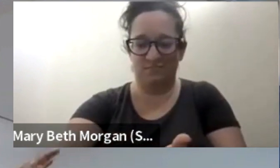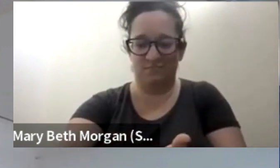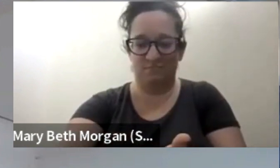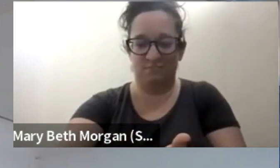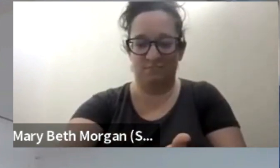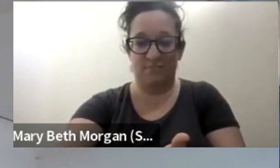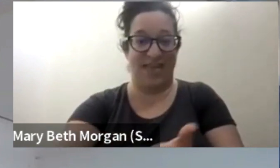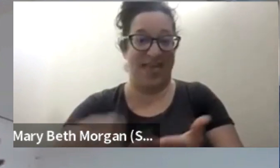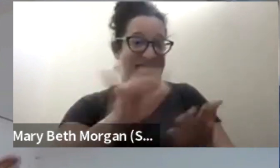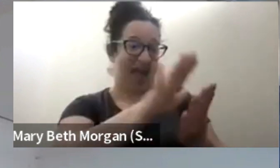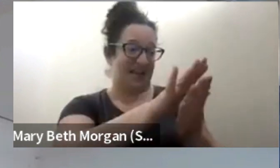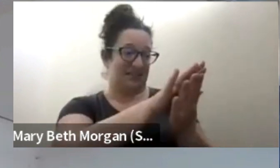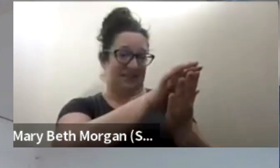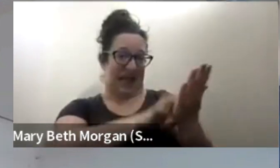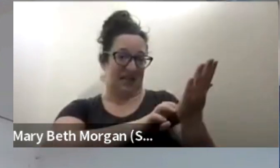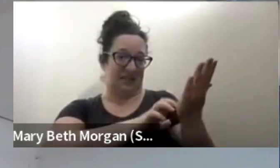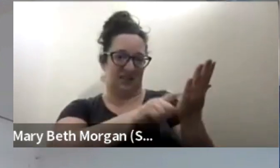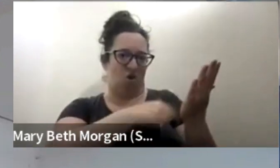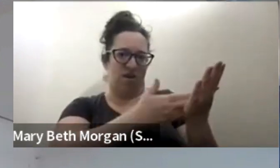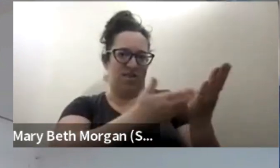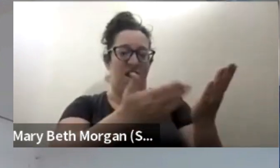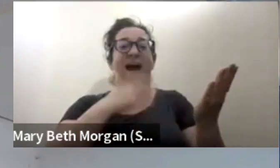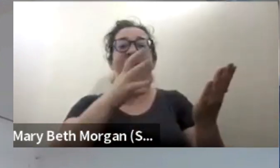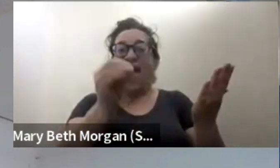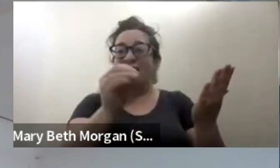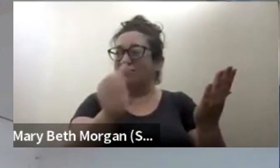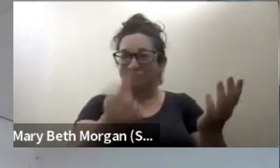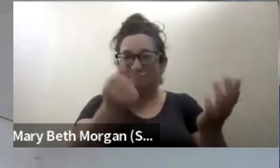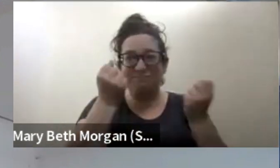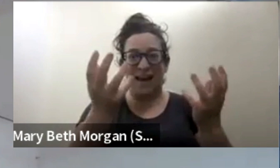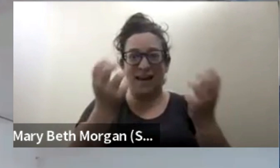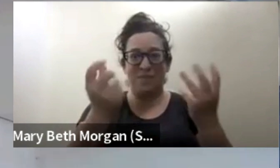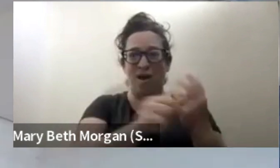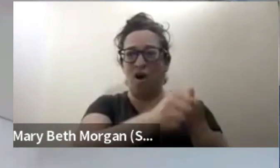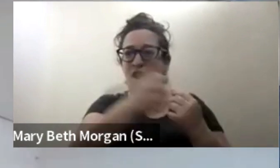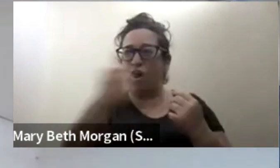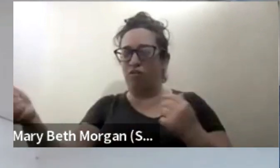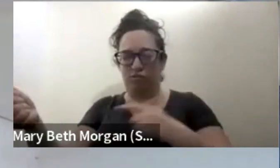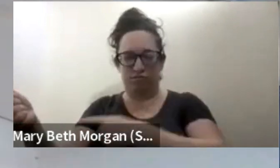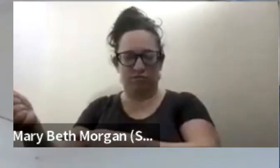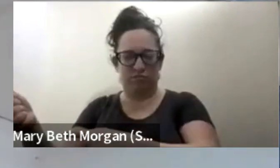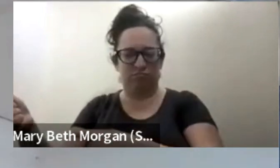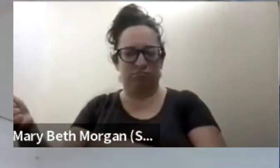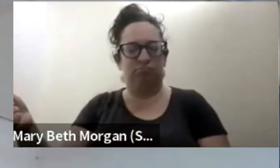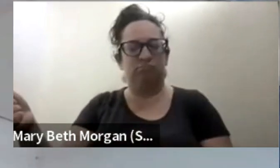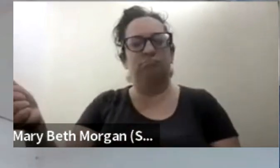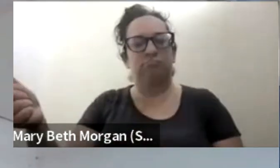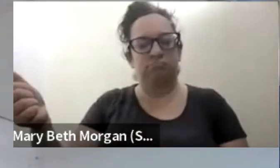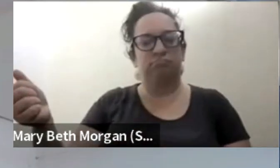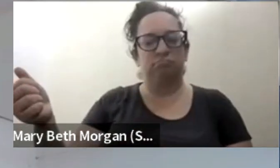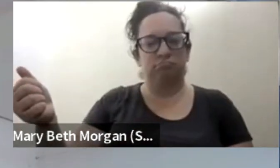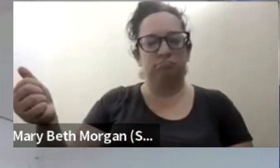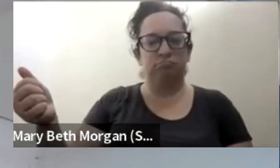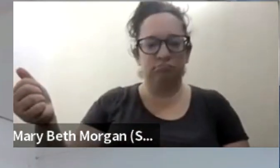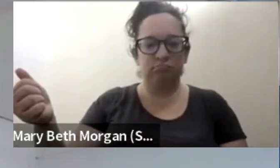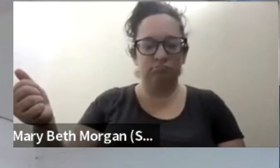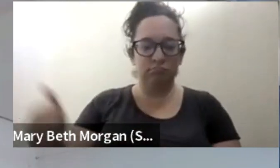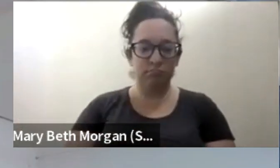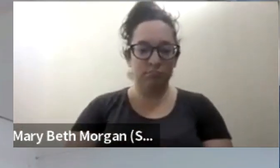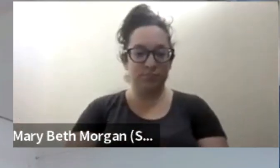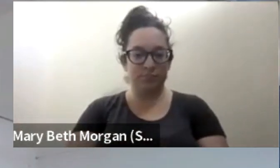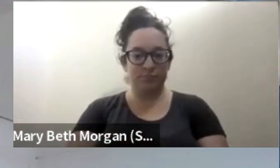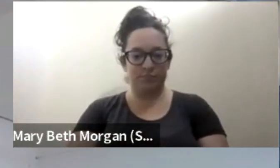and in many other great works. And fun enough, I was thinking about